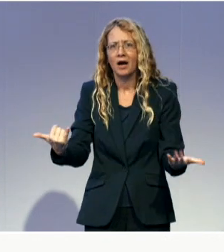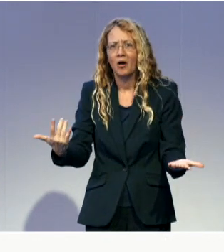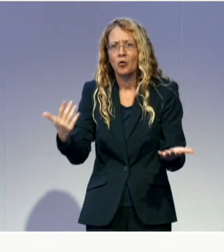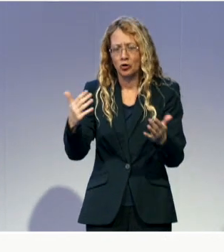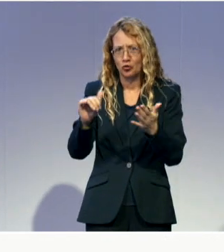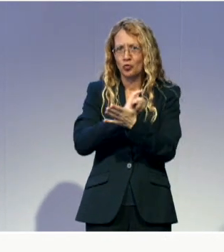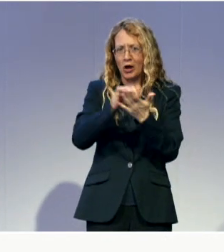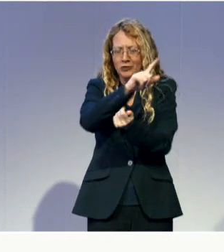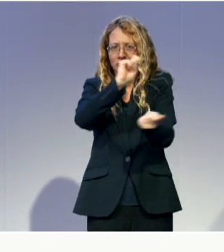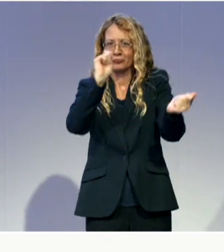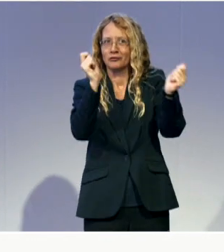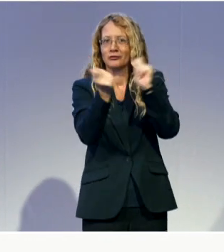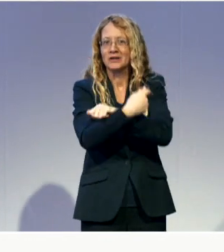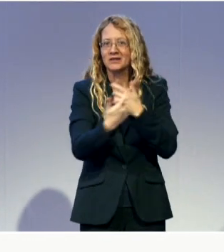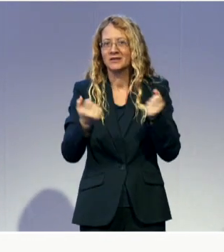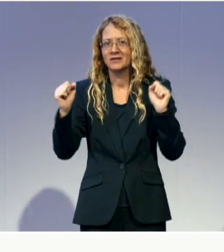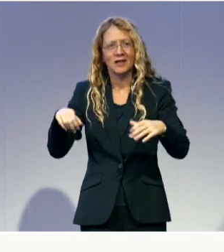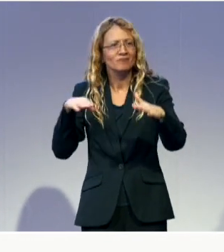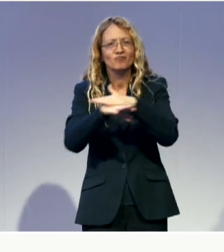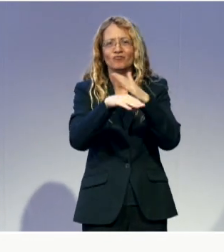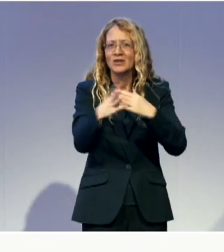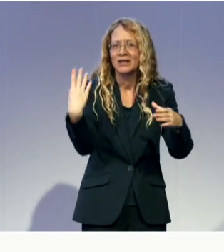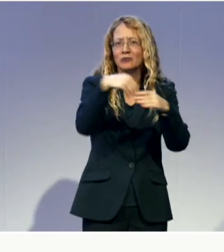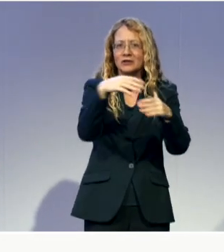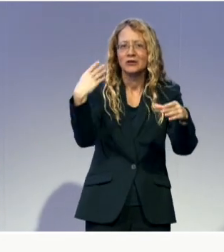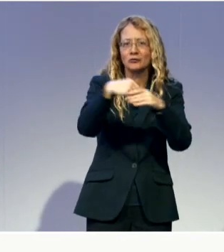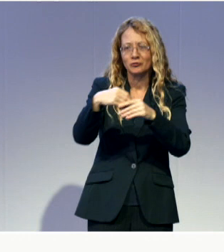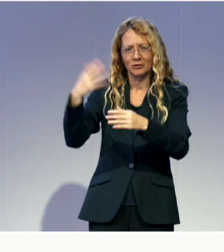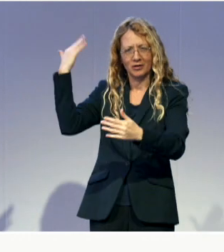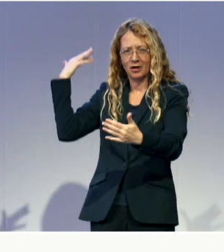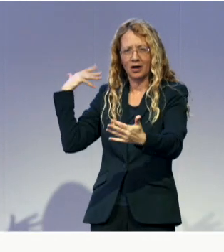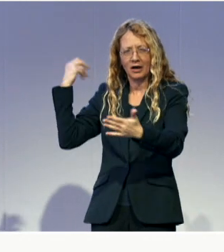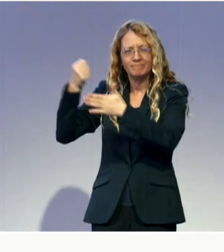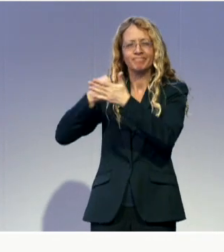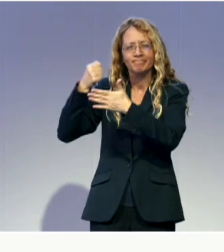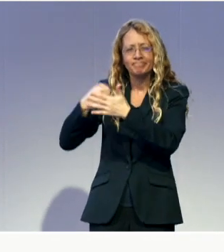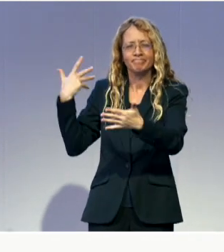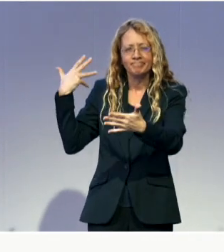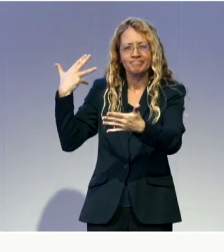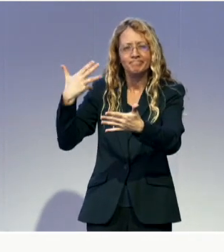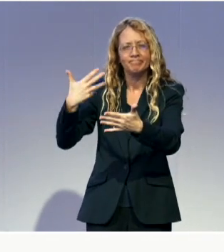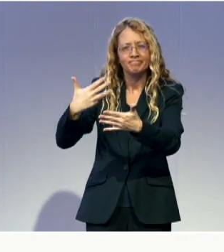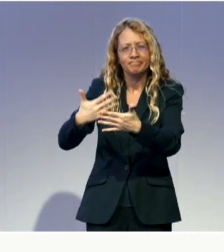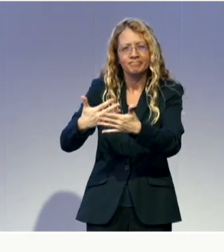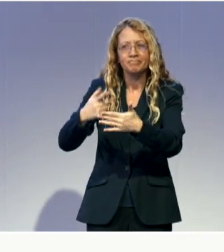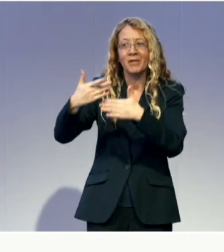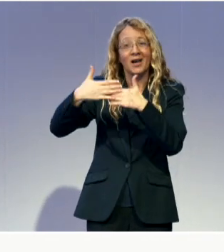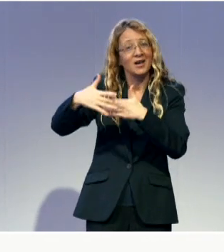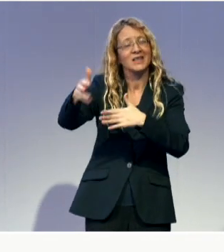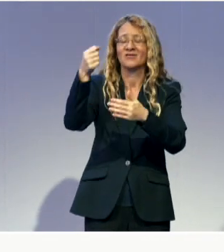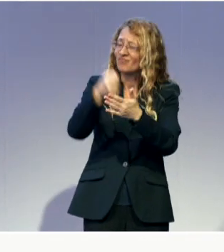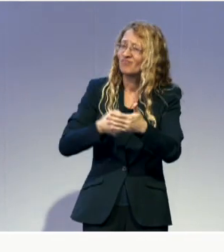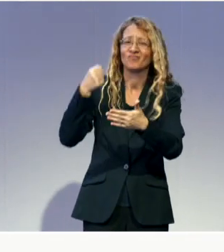I've continued my work in politics and collaborations